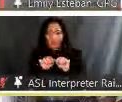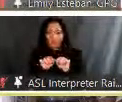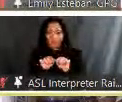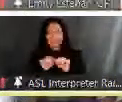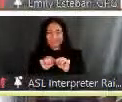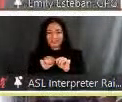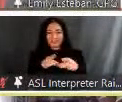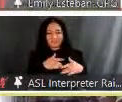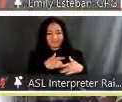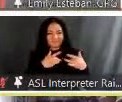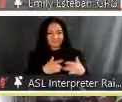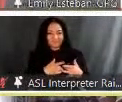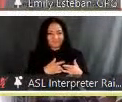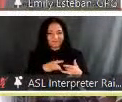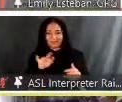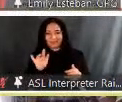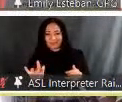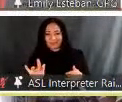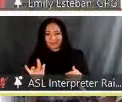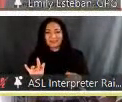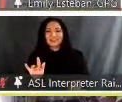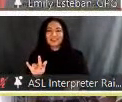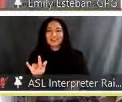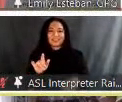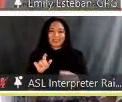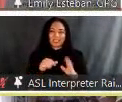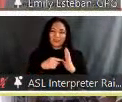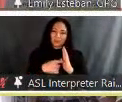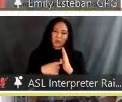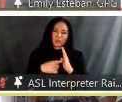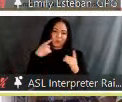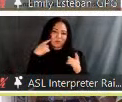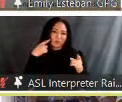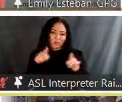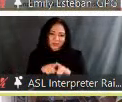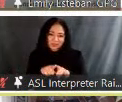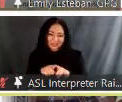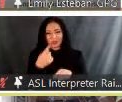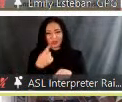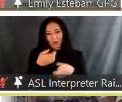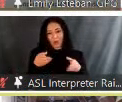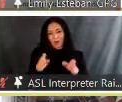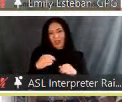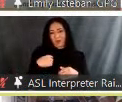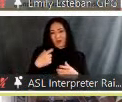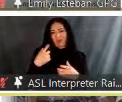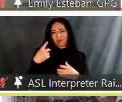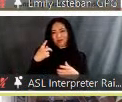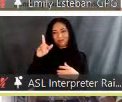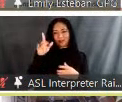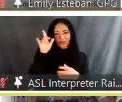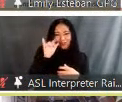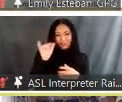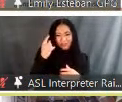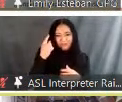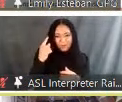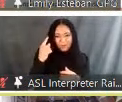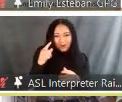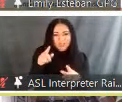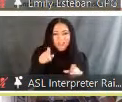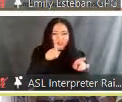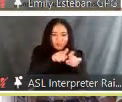you agree. That is one of the ways that we are looking for as much agreement across the group as